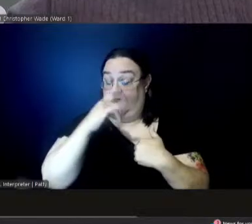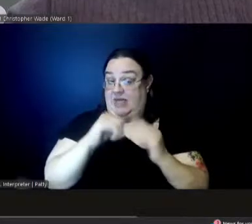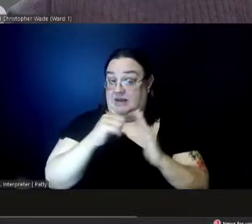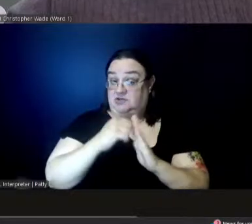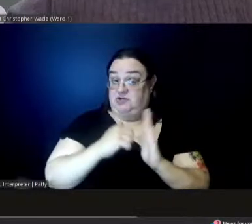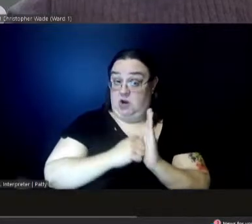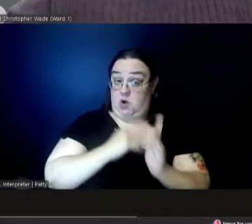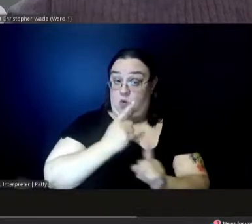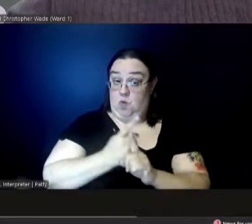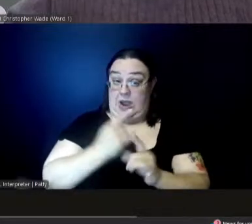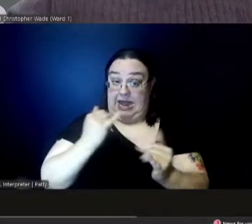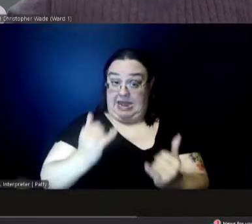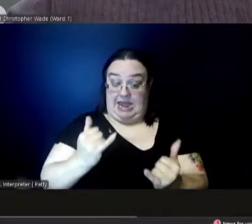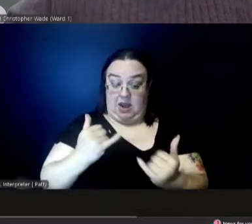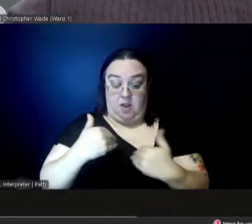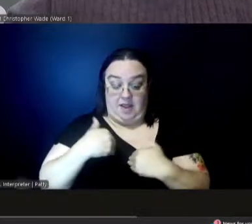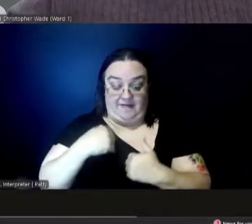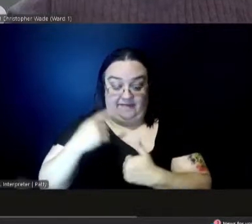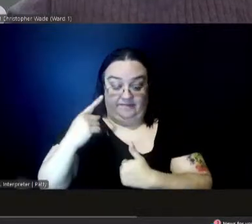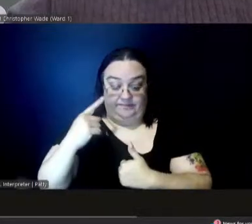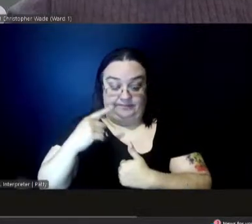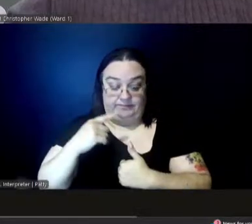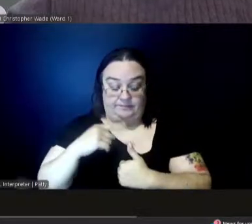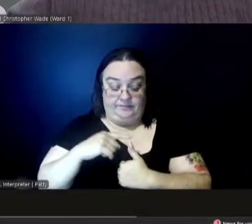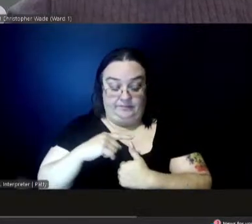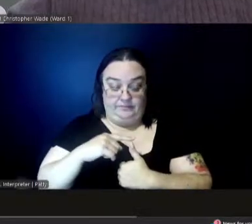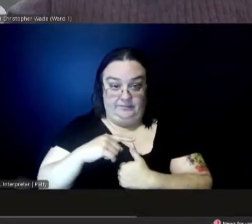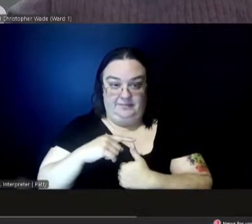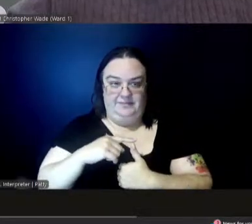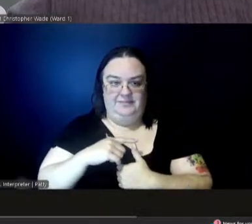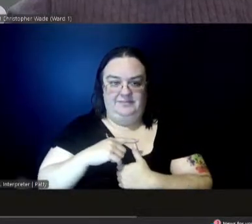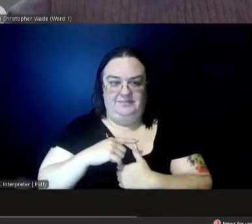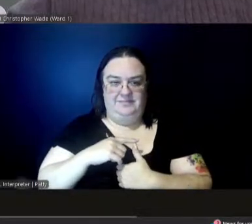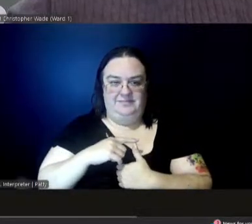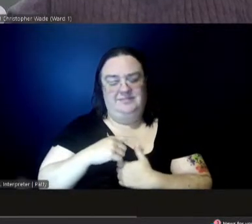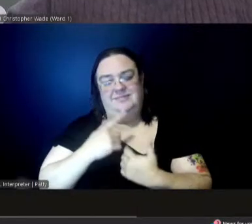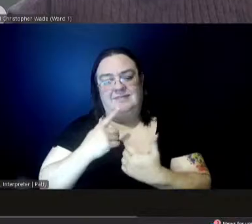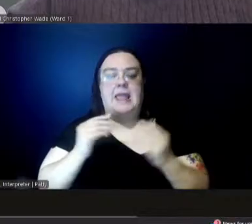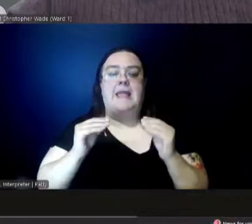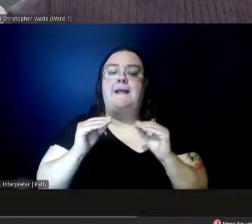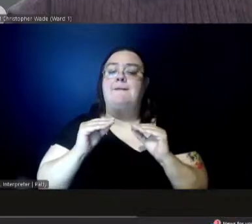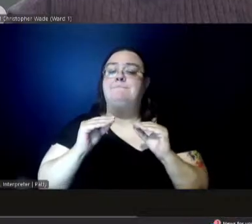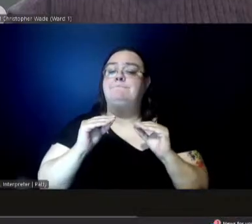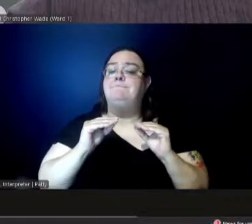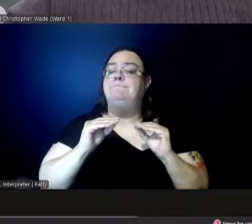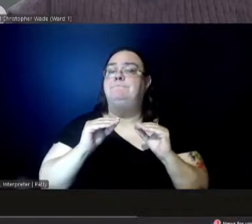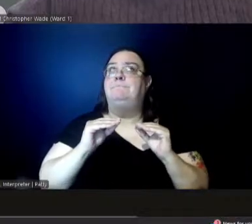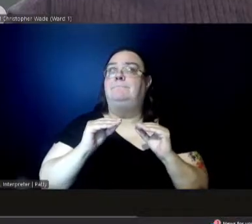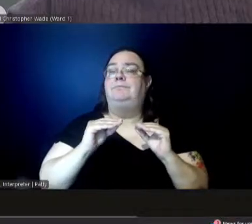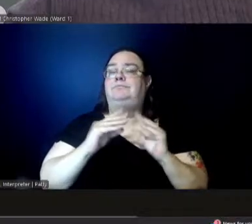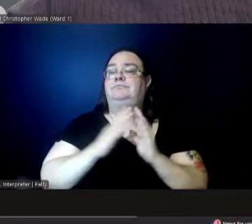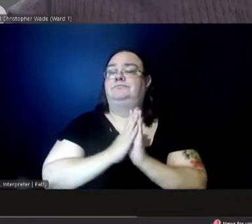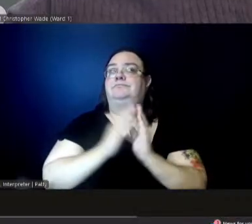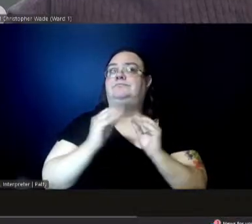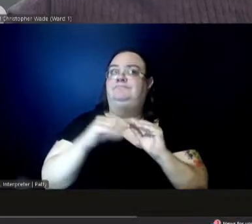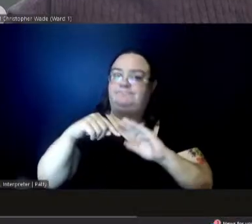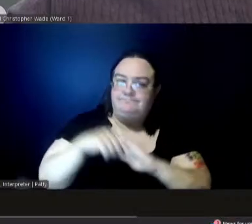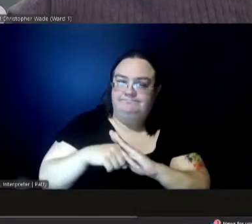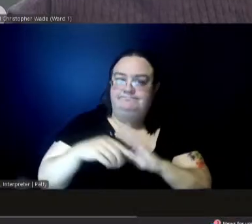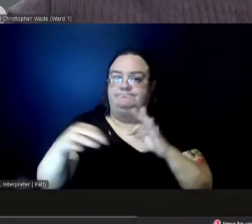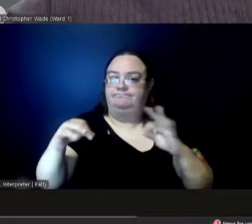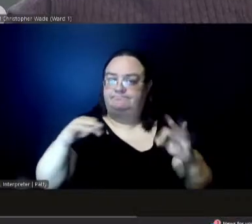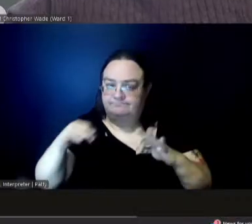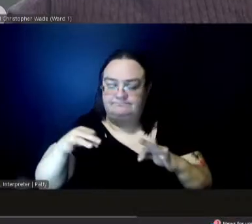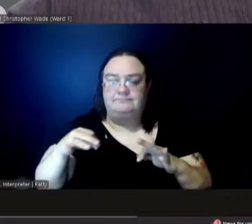far a further clarification of the implementation plan,